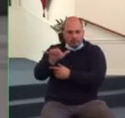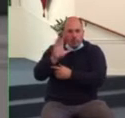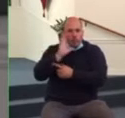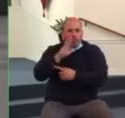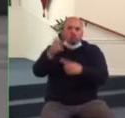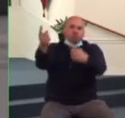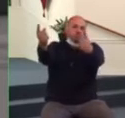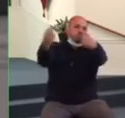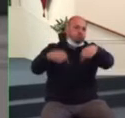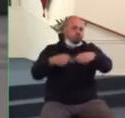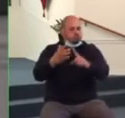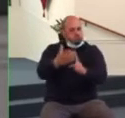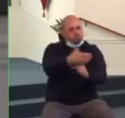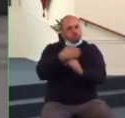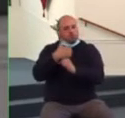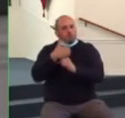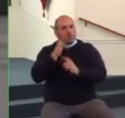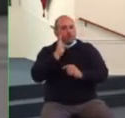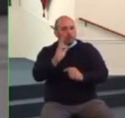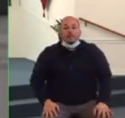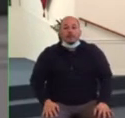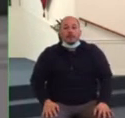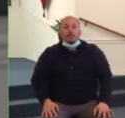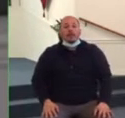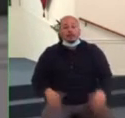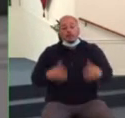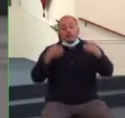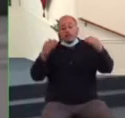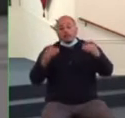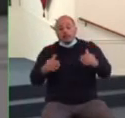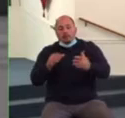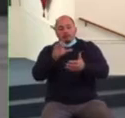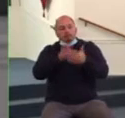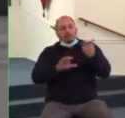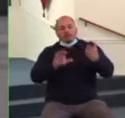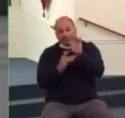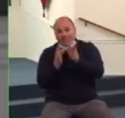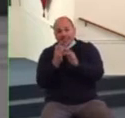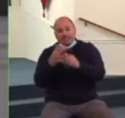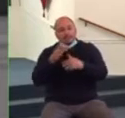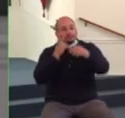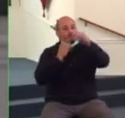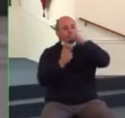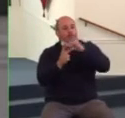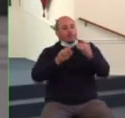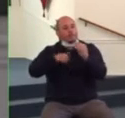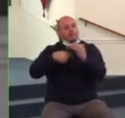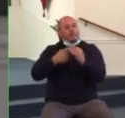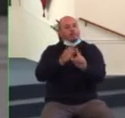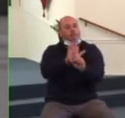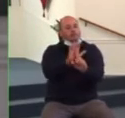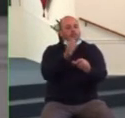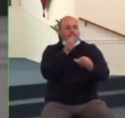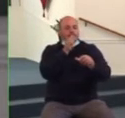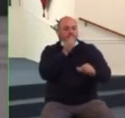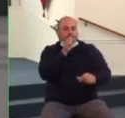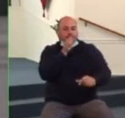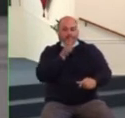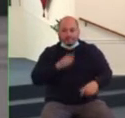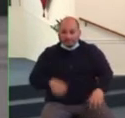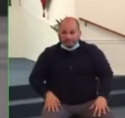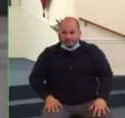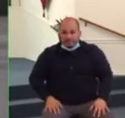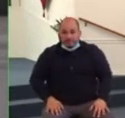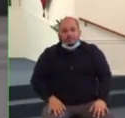Just a little later in chapter 9, Jesus prophesies about His suffering again. And notice what the disciples do right after Jesus